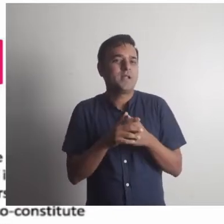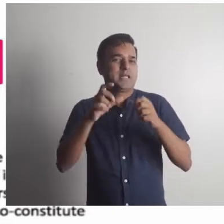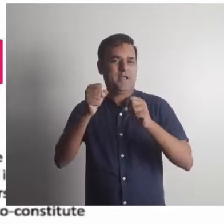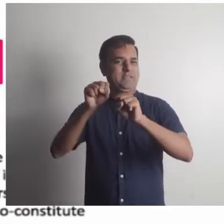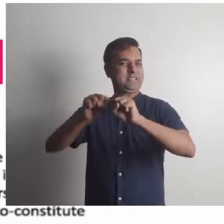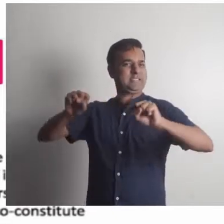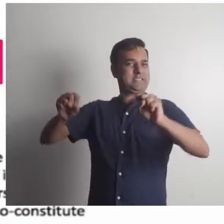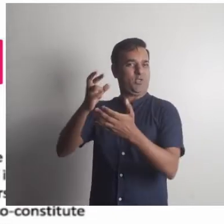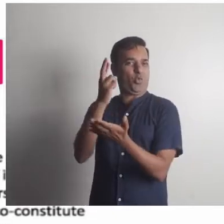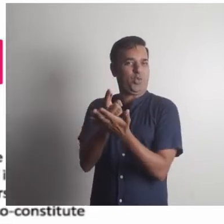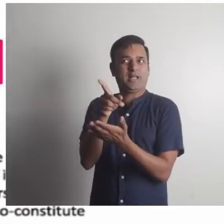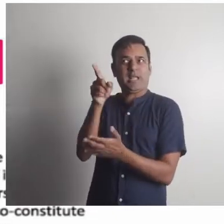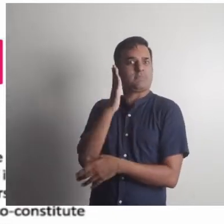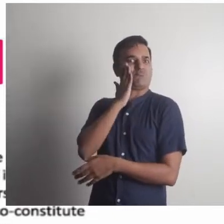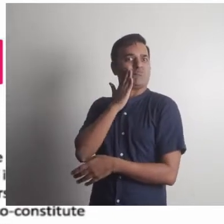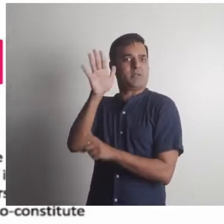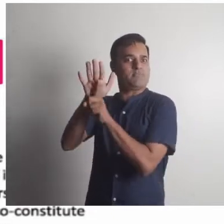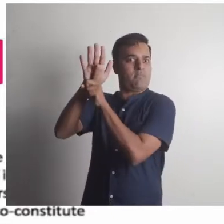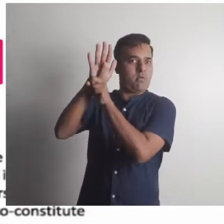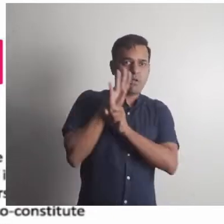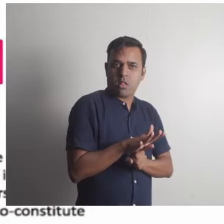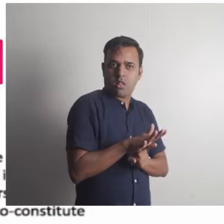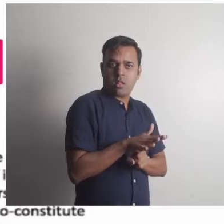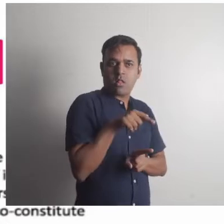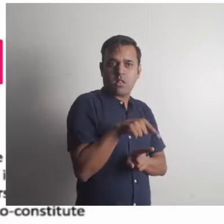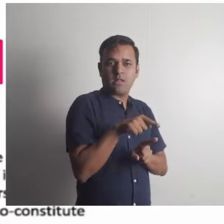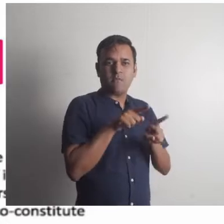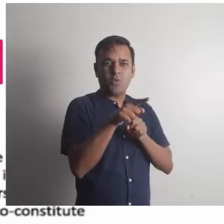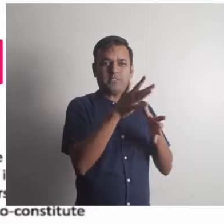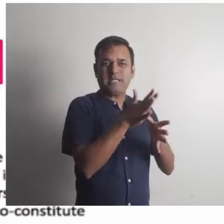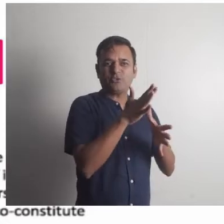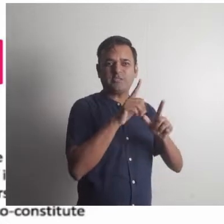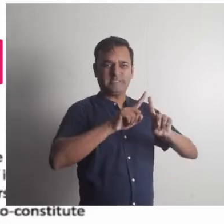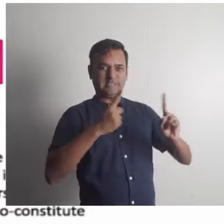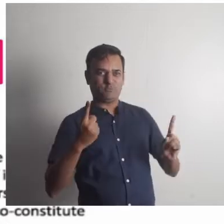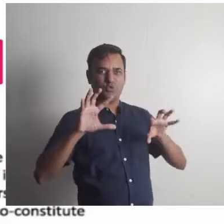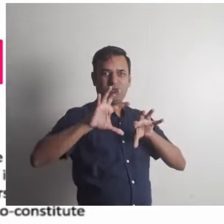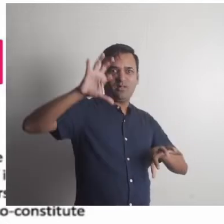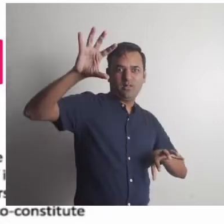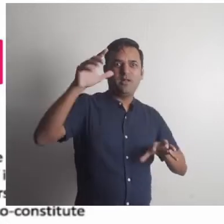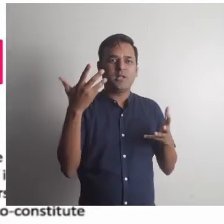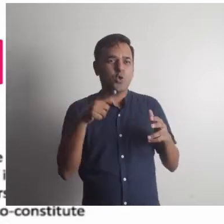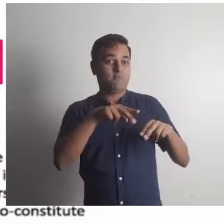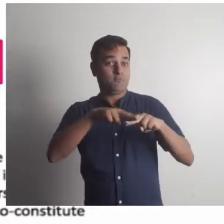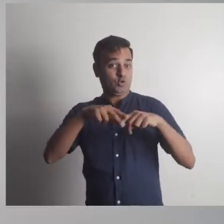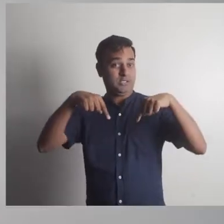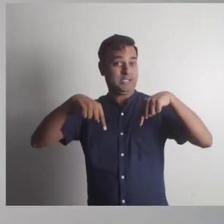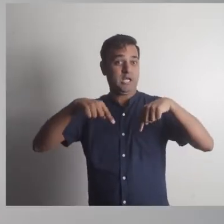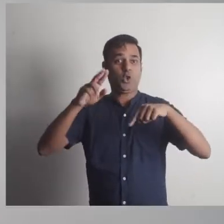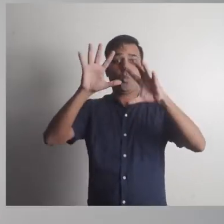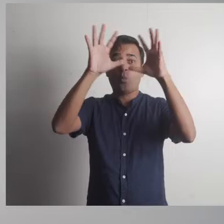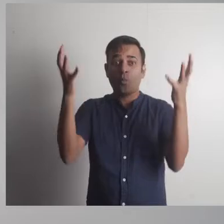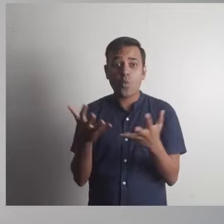world, there is that set of discomforts that we often talk about or don't talk about or do in very weird